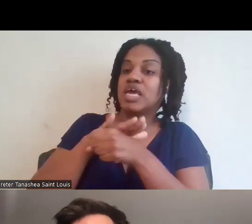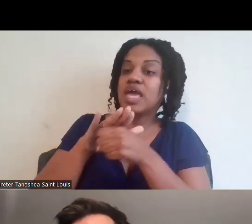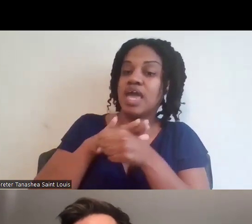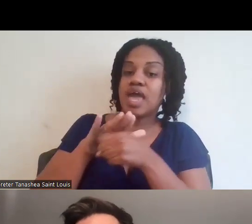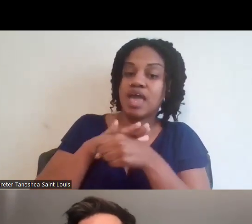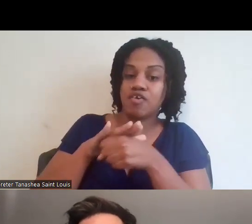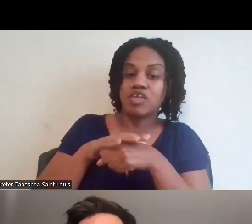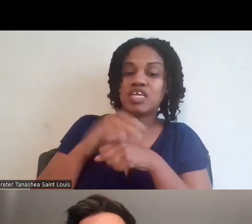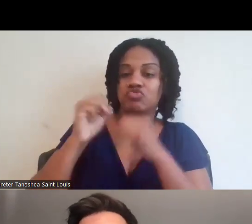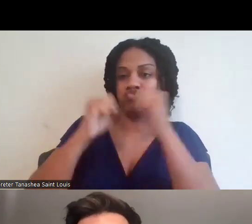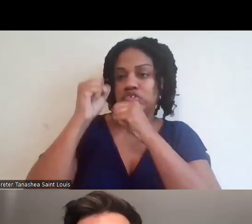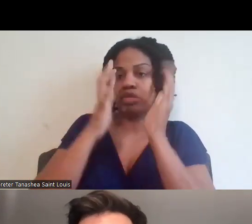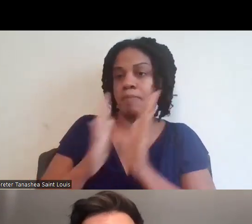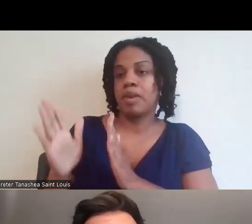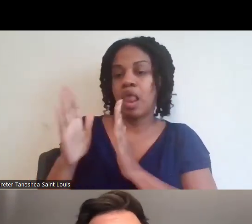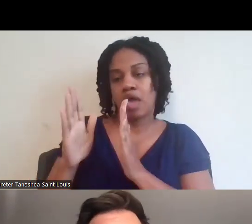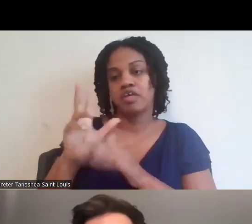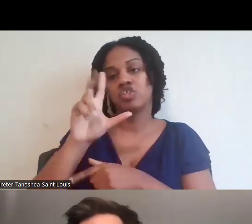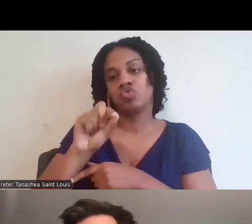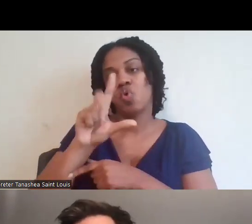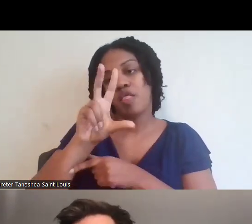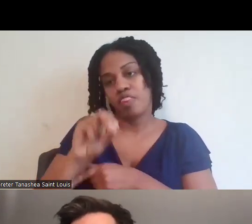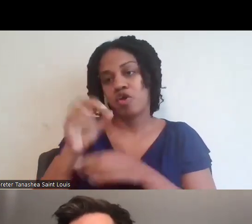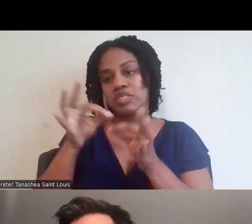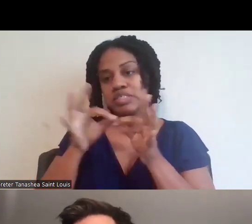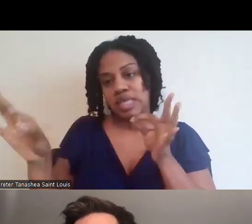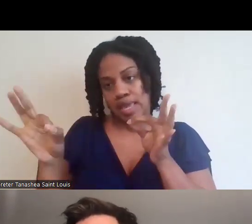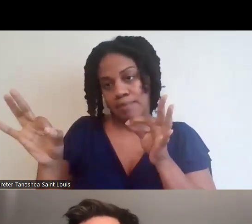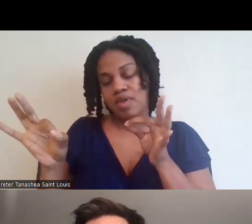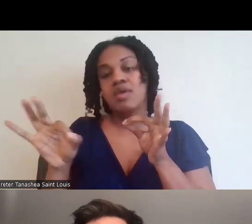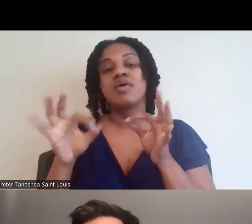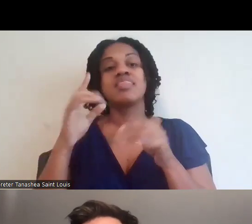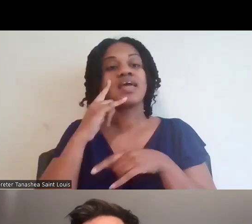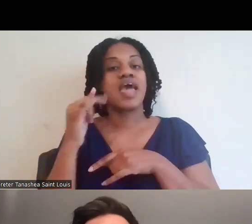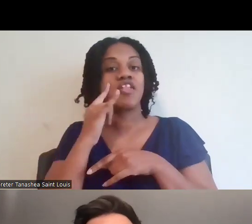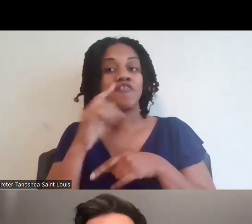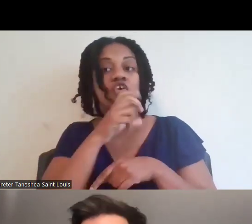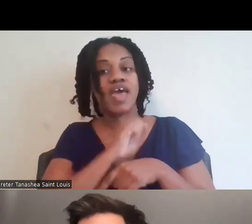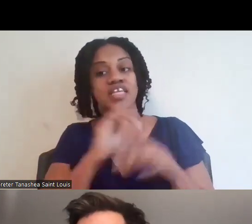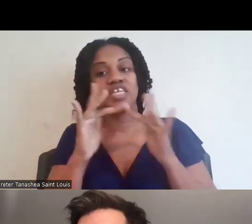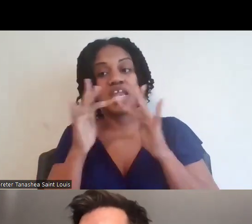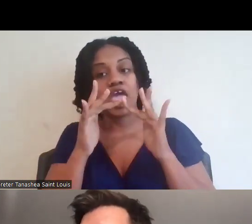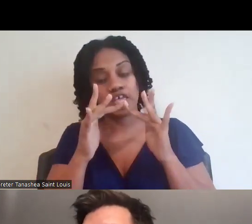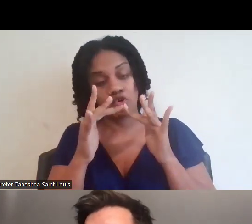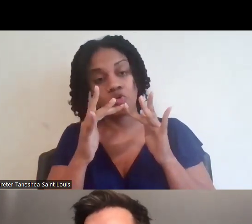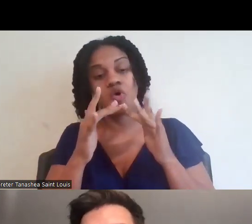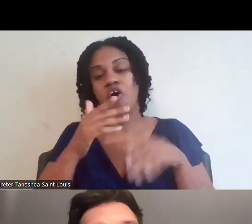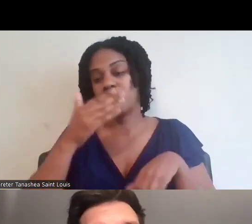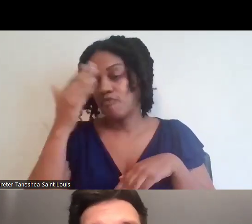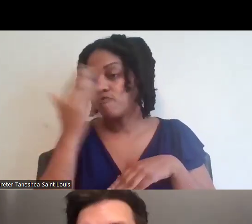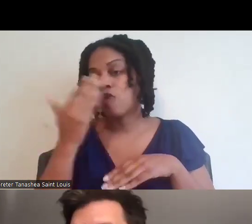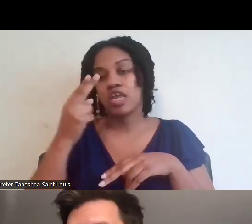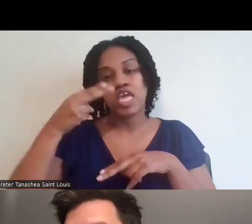strategic planning. And the 2030 goal statement for strategic planning is that the California Aging Network is on the front line of a